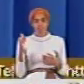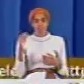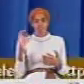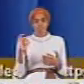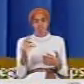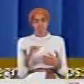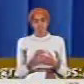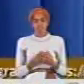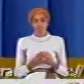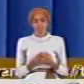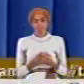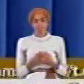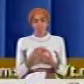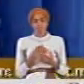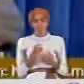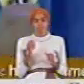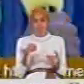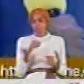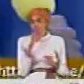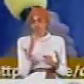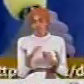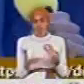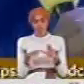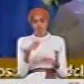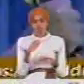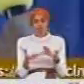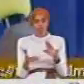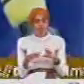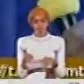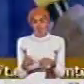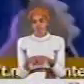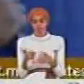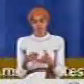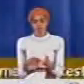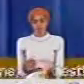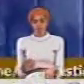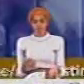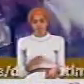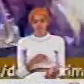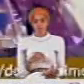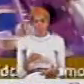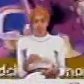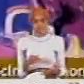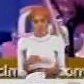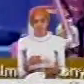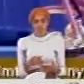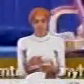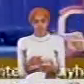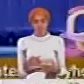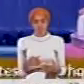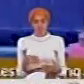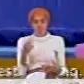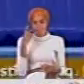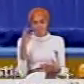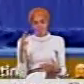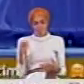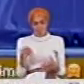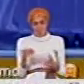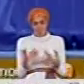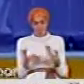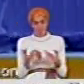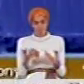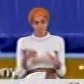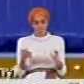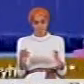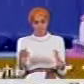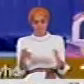And I cannot walk like this. And see him walking now. See him walking now. Even see